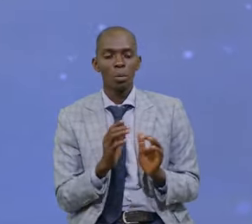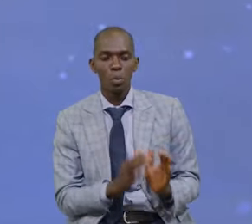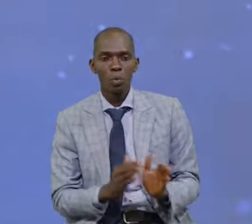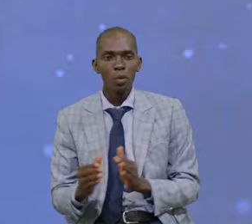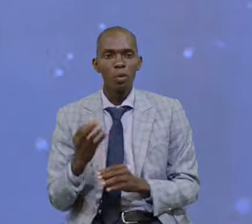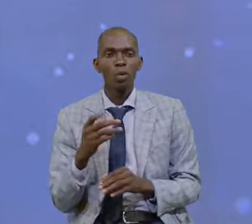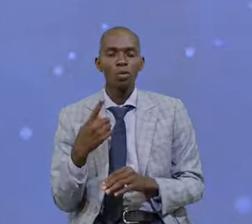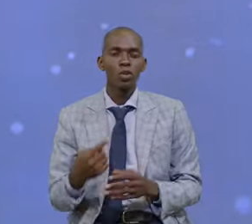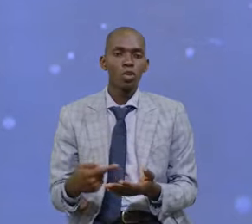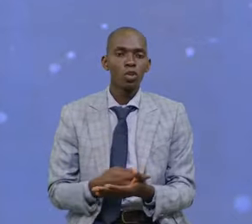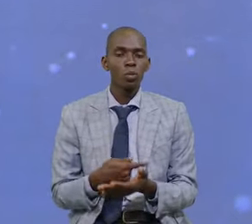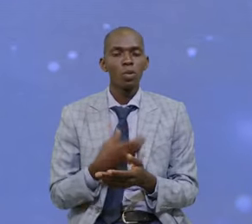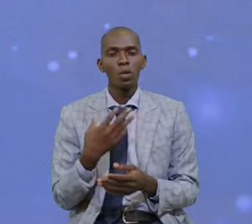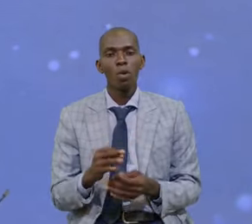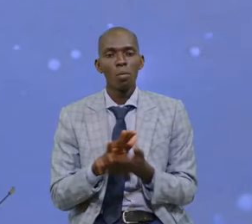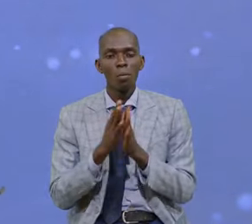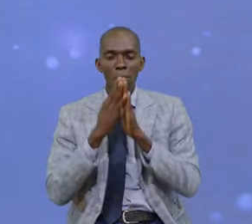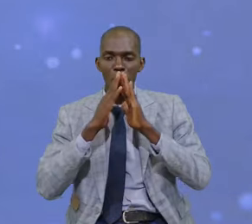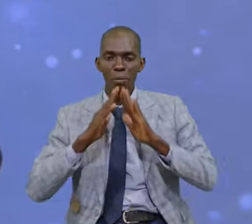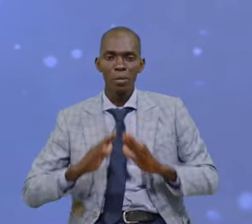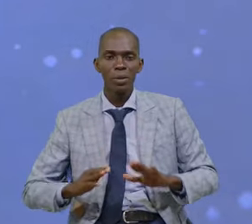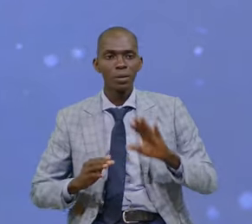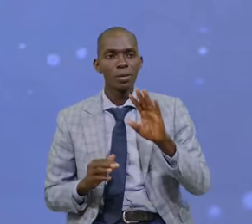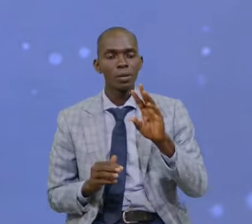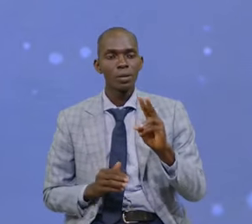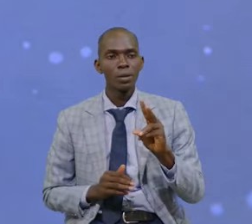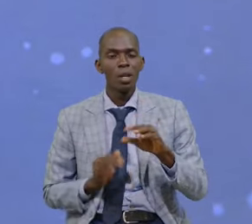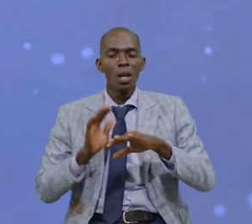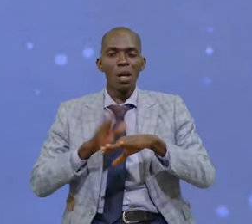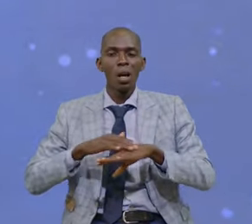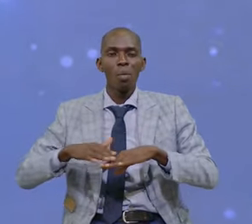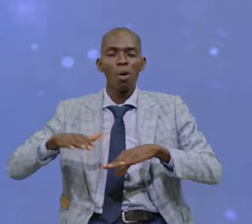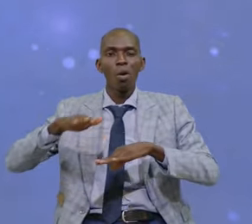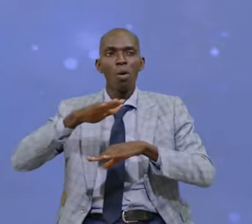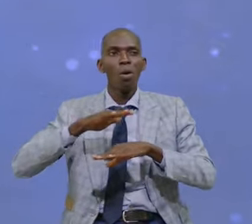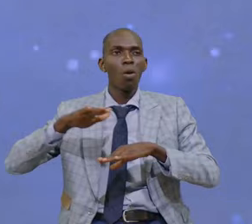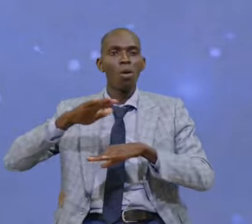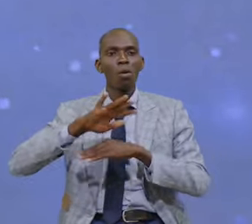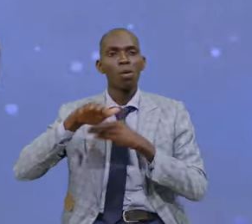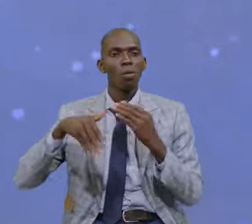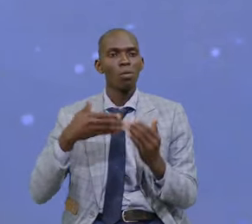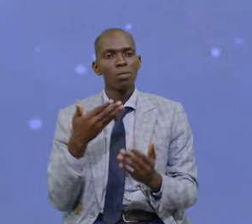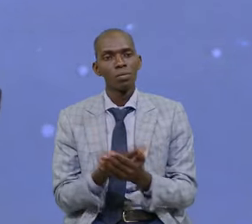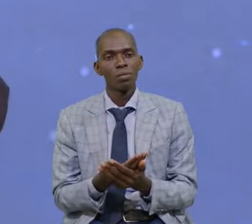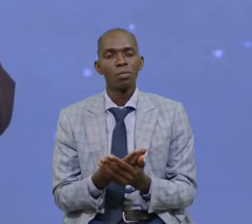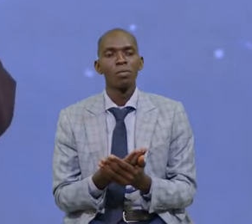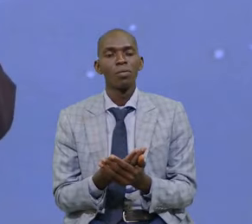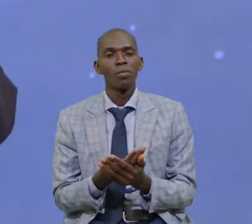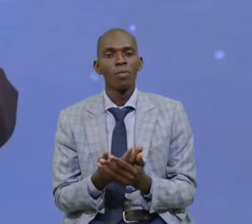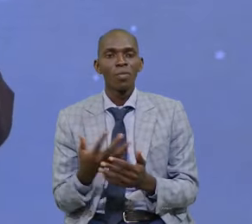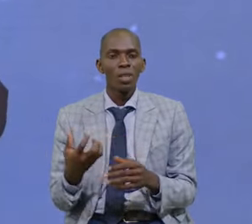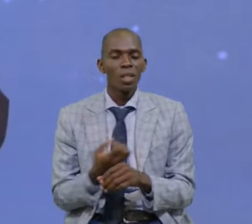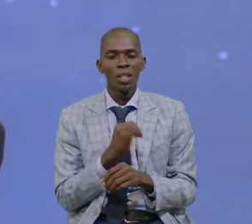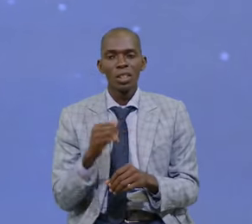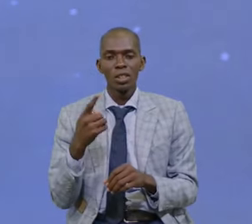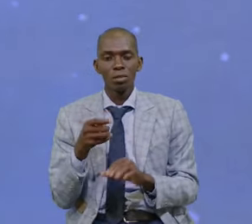gospel of peace. Verse 16, above all, taking the